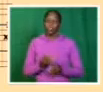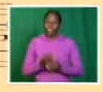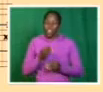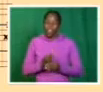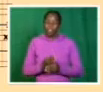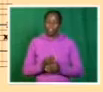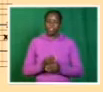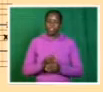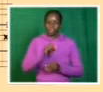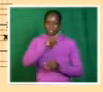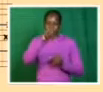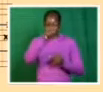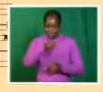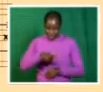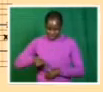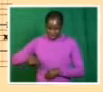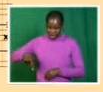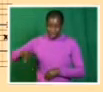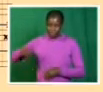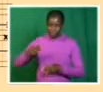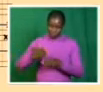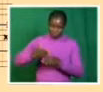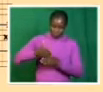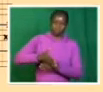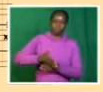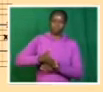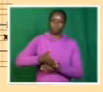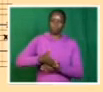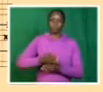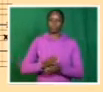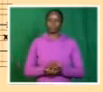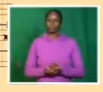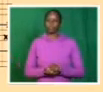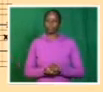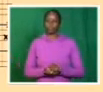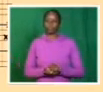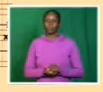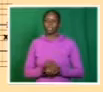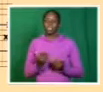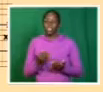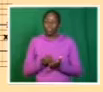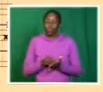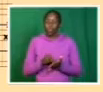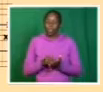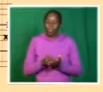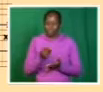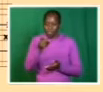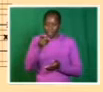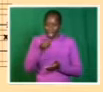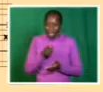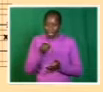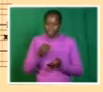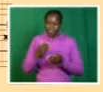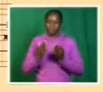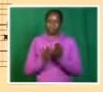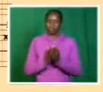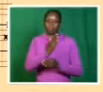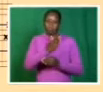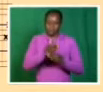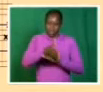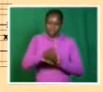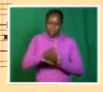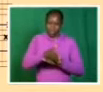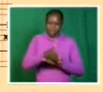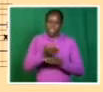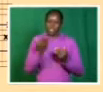the x-axis, it can happen that that graph doesn't cut the x-axis. So to get the x-intercept, and the next thing you are supposed to find